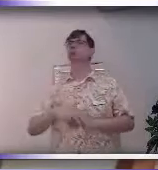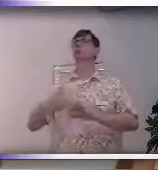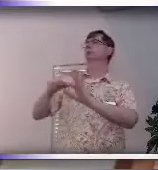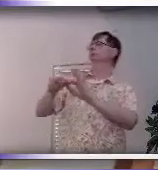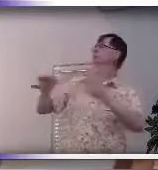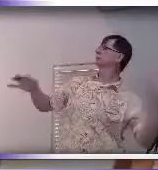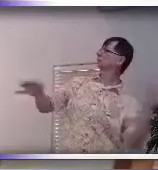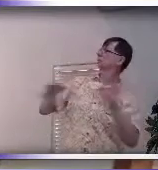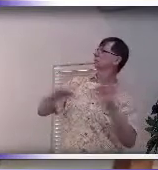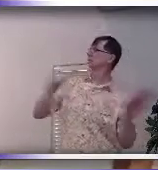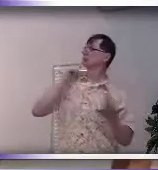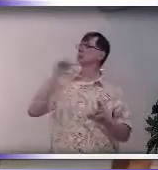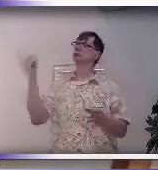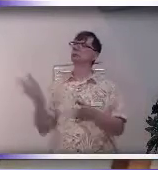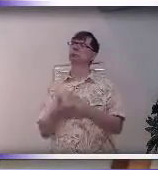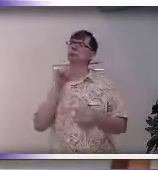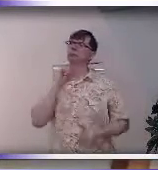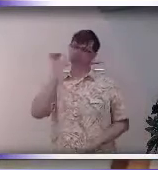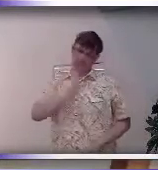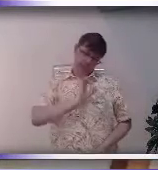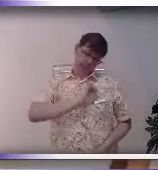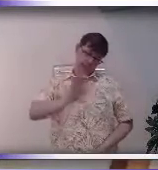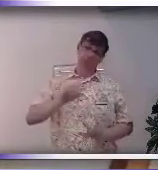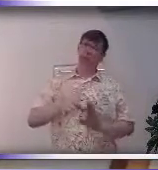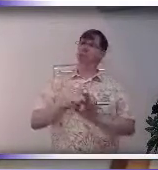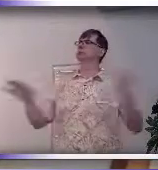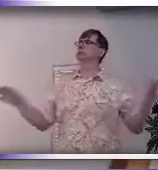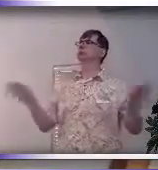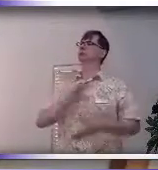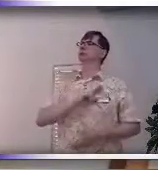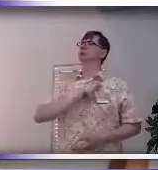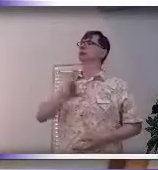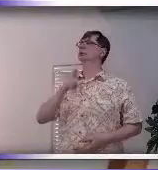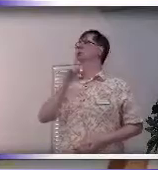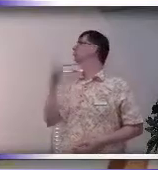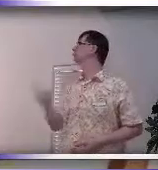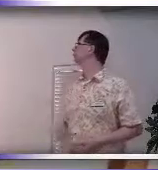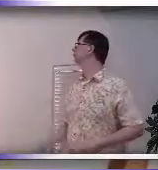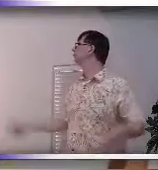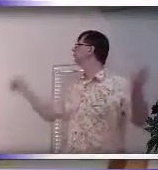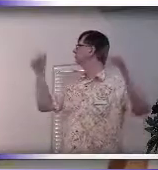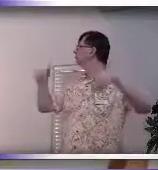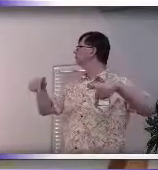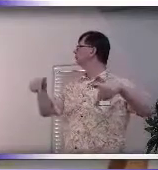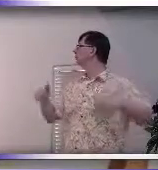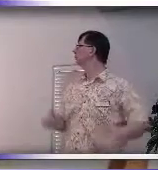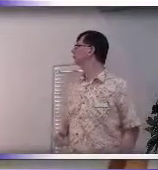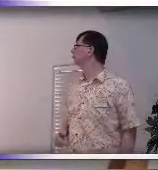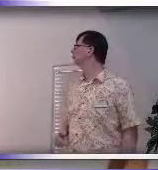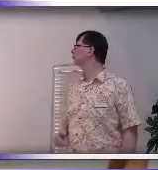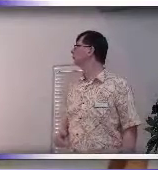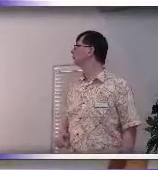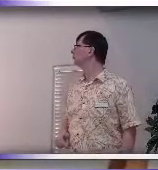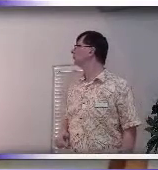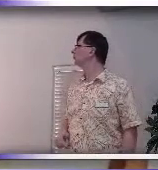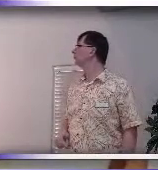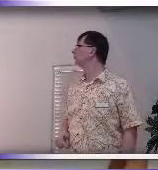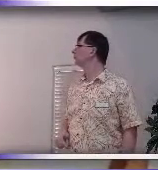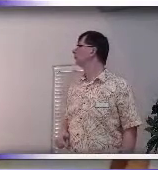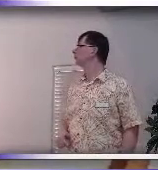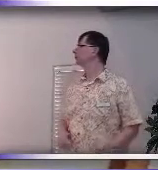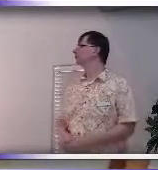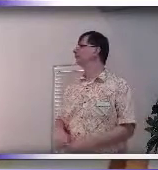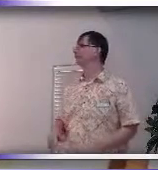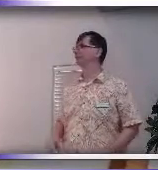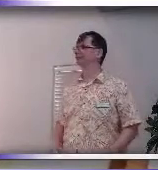different reasons to commit to different things. Does anybody here have a four-legged owner living in their